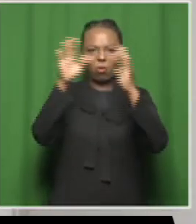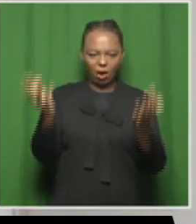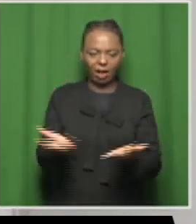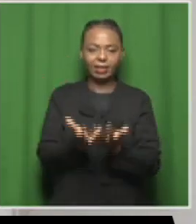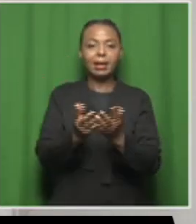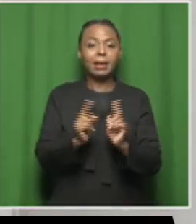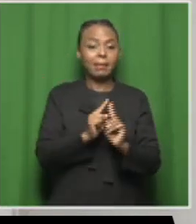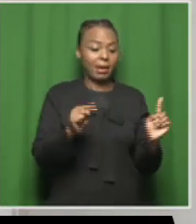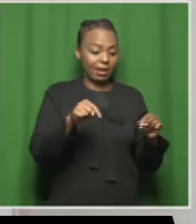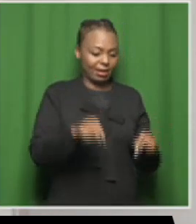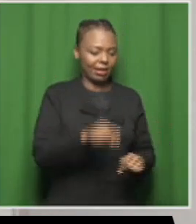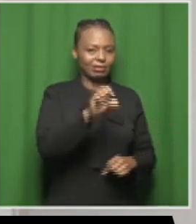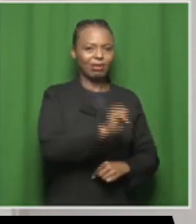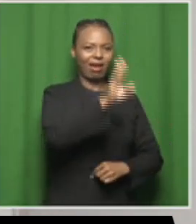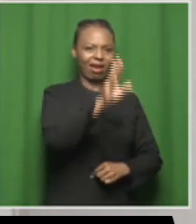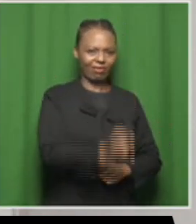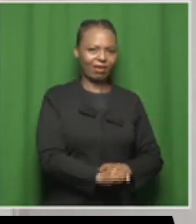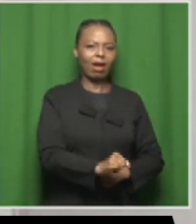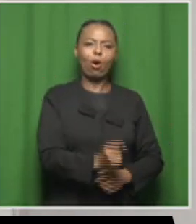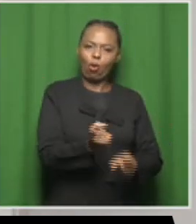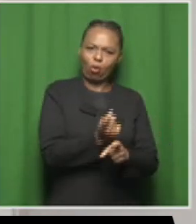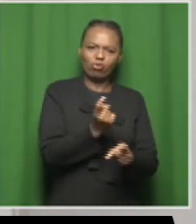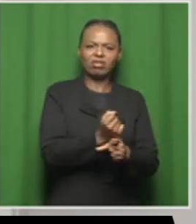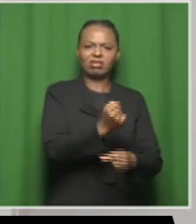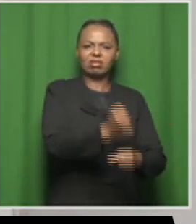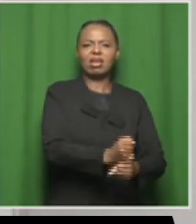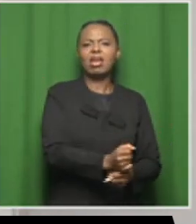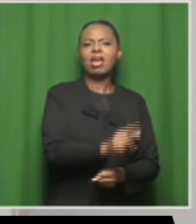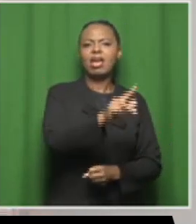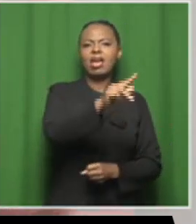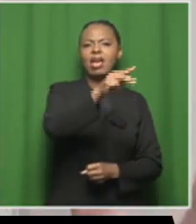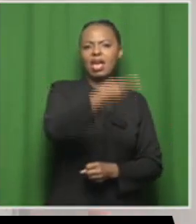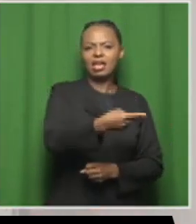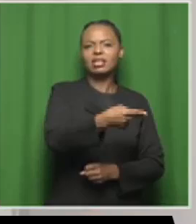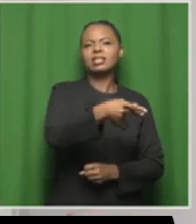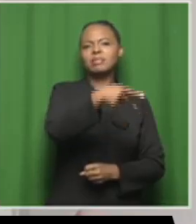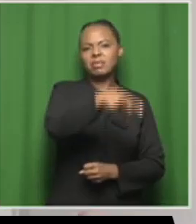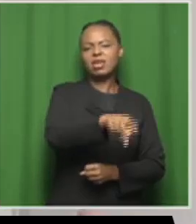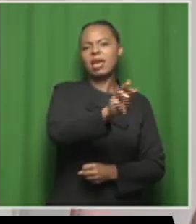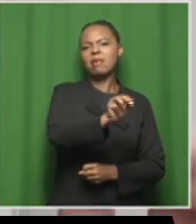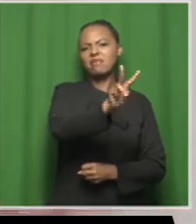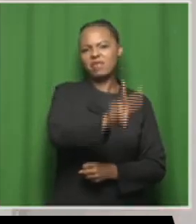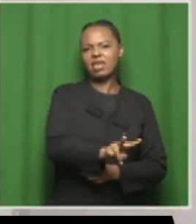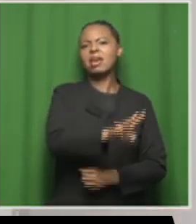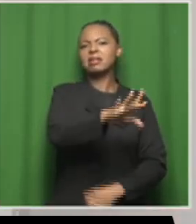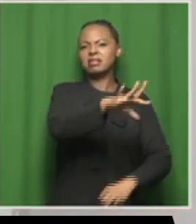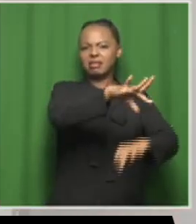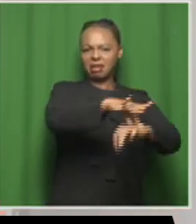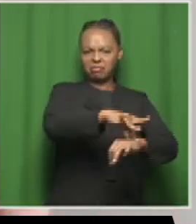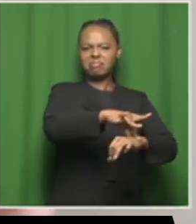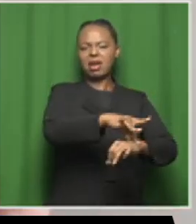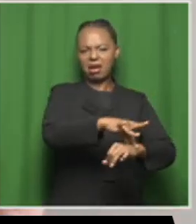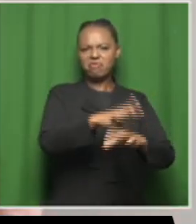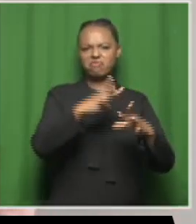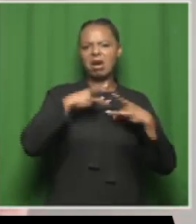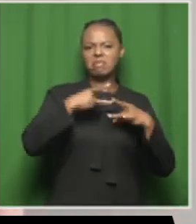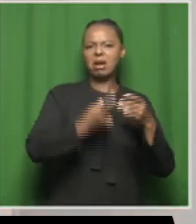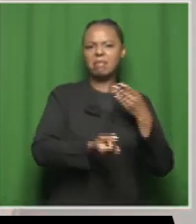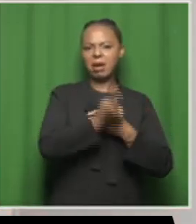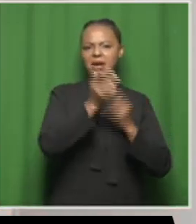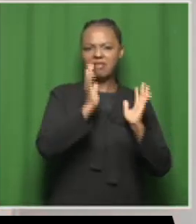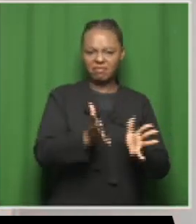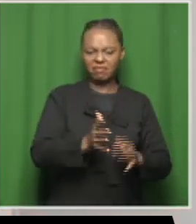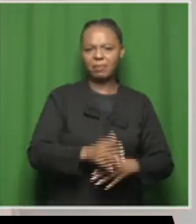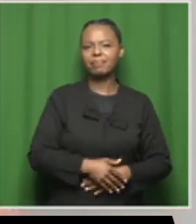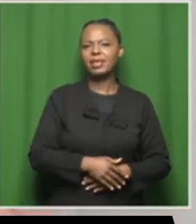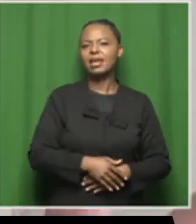Africa, every year we have infection of this virus. It is around the same time that you have influenza, a